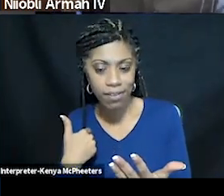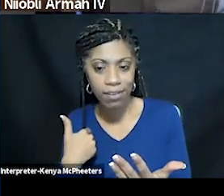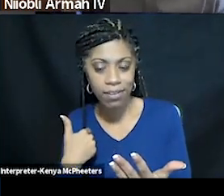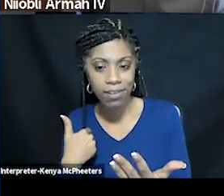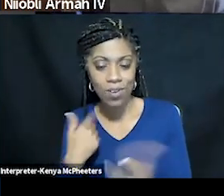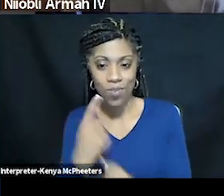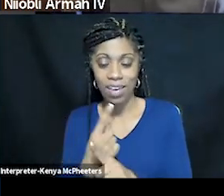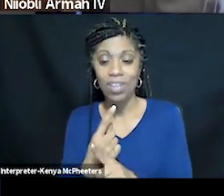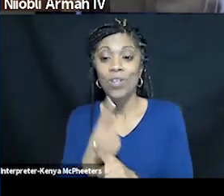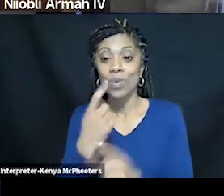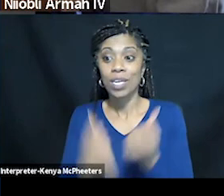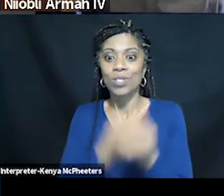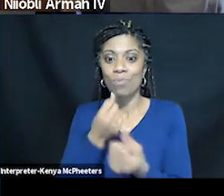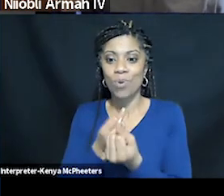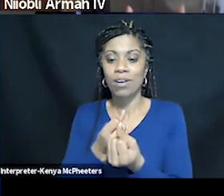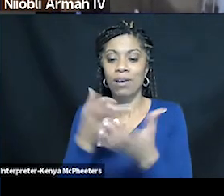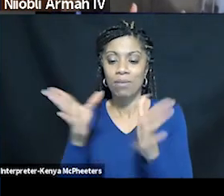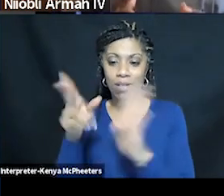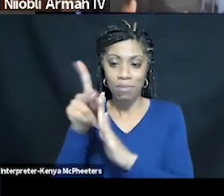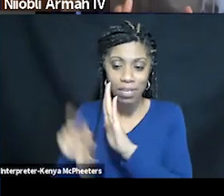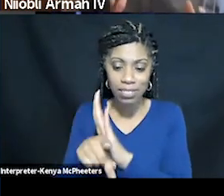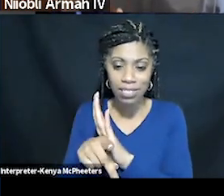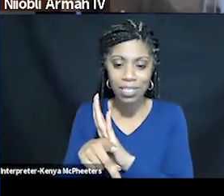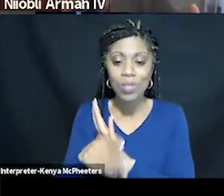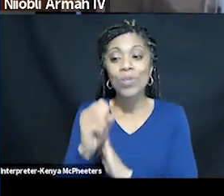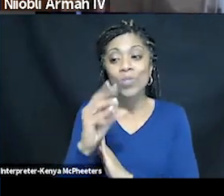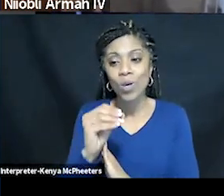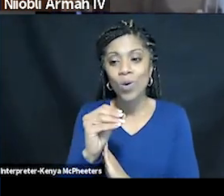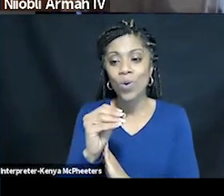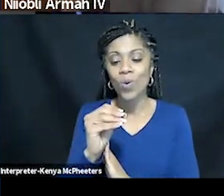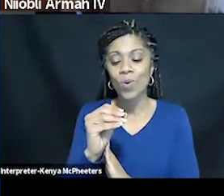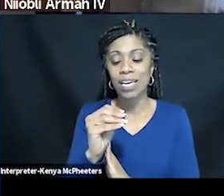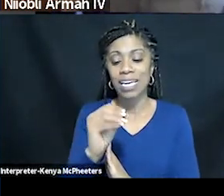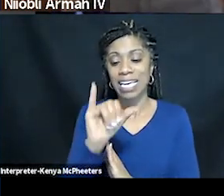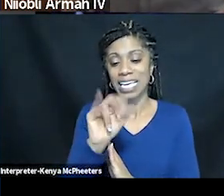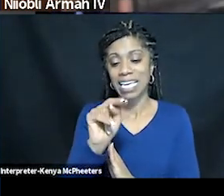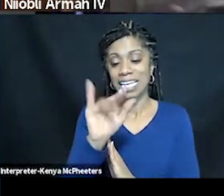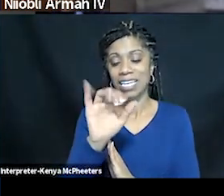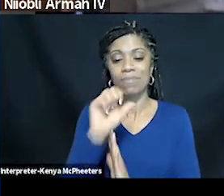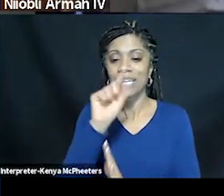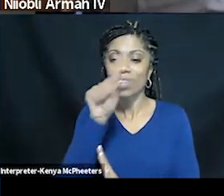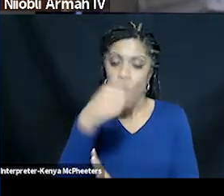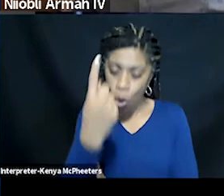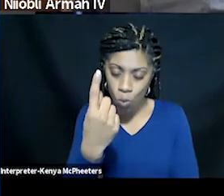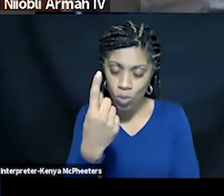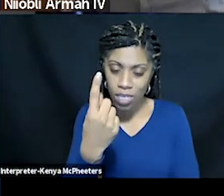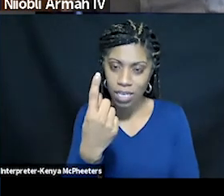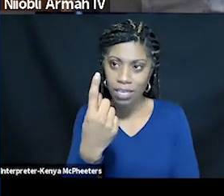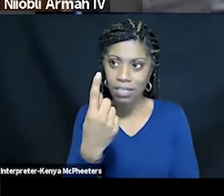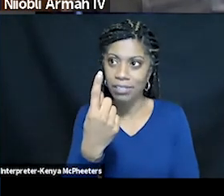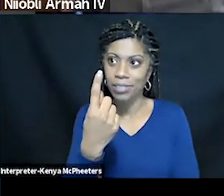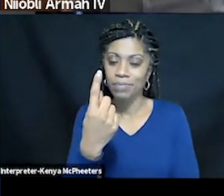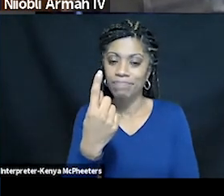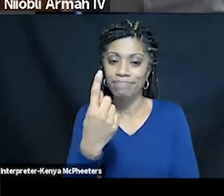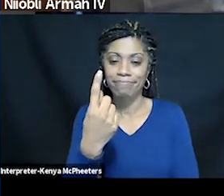issue. So long story short, income is not the only predictor of what happens in people's lives. I think there's an old way, a